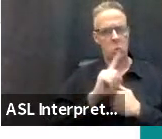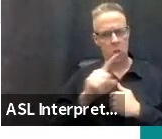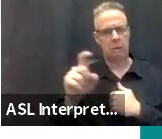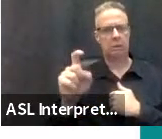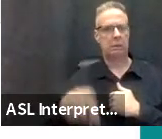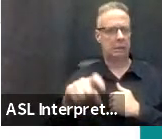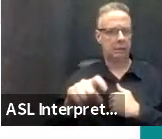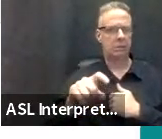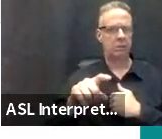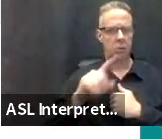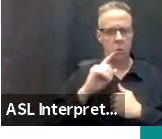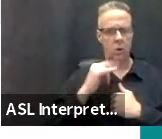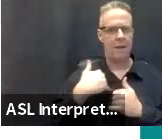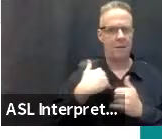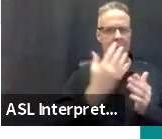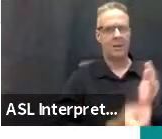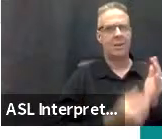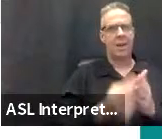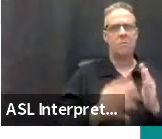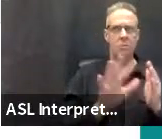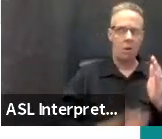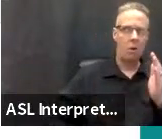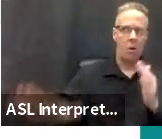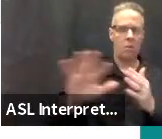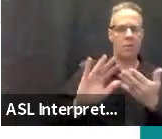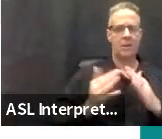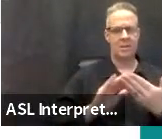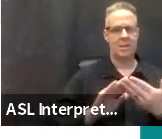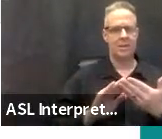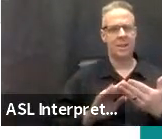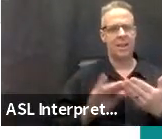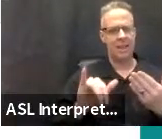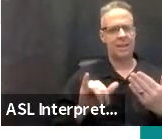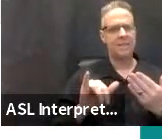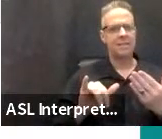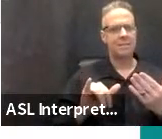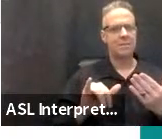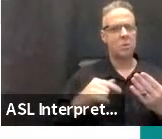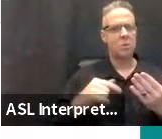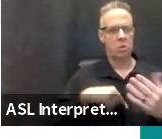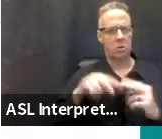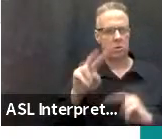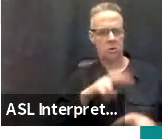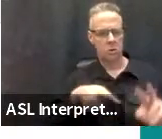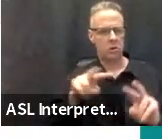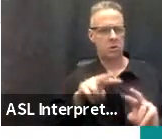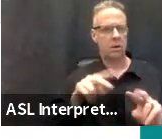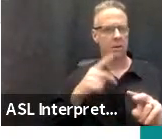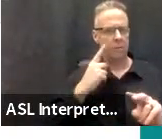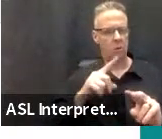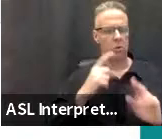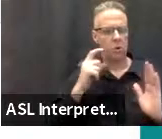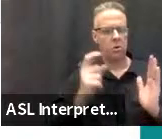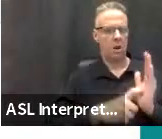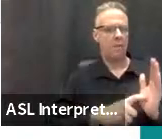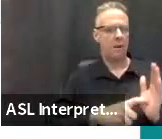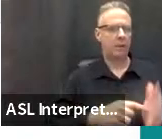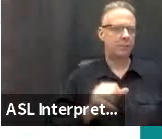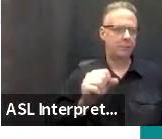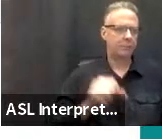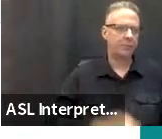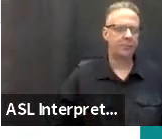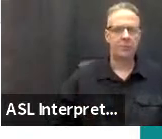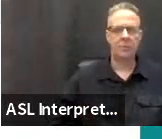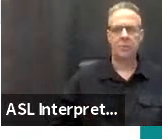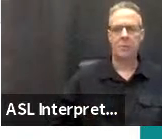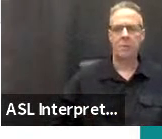There's currently Mhm. gaps throughout the citywide network. So those are all things that we're identifying. Yeah.